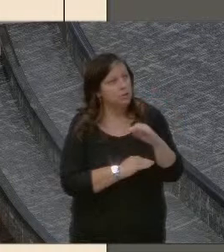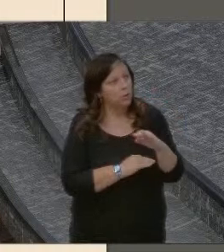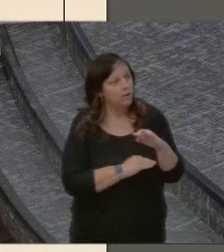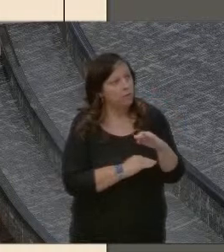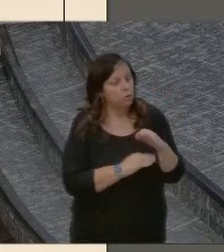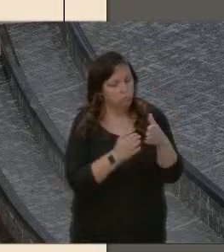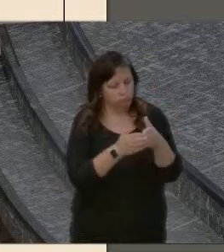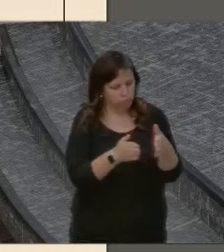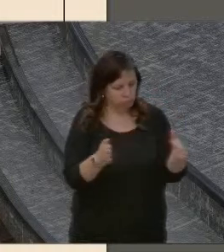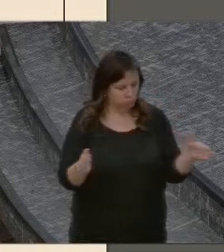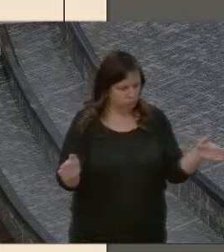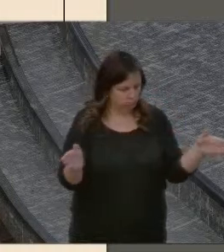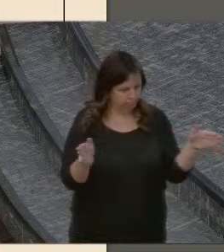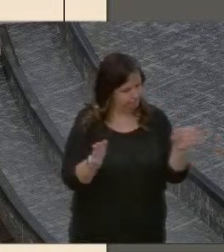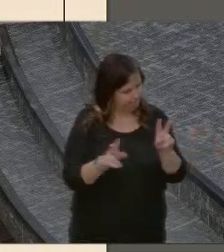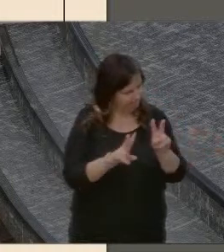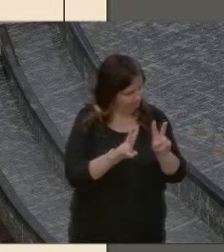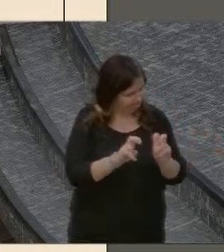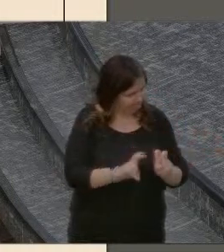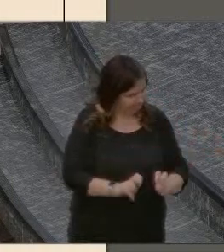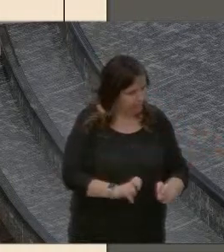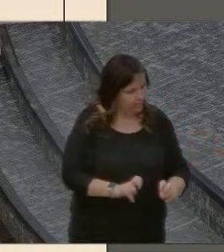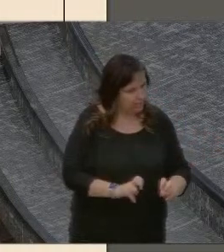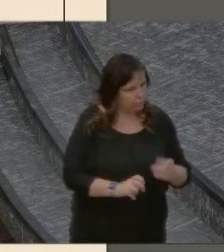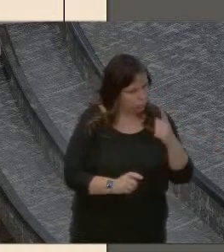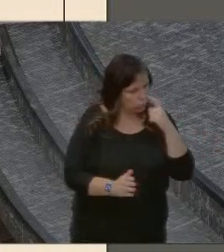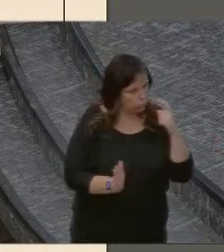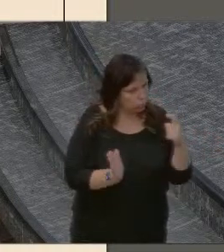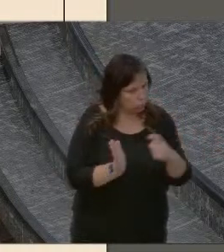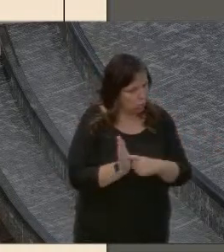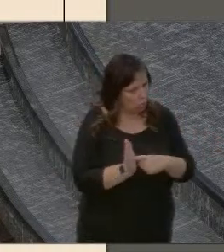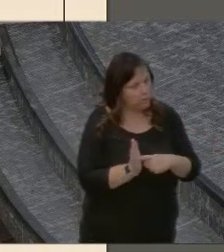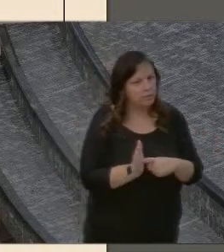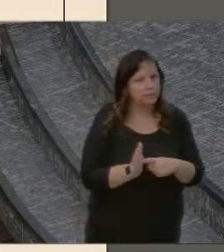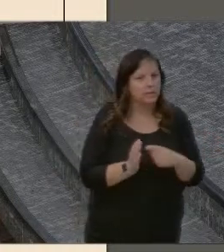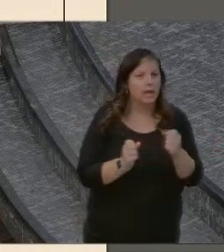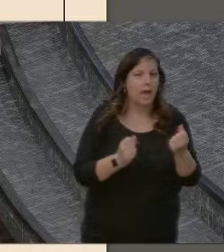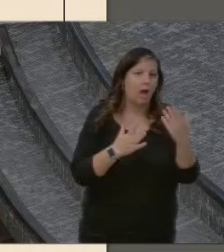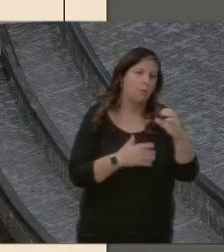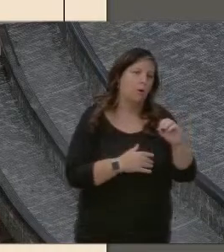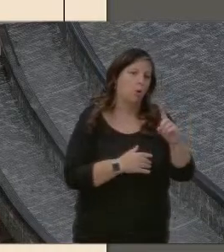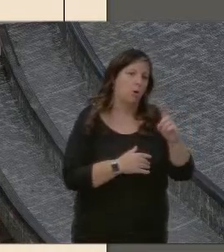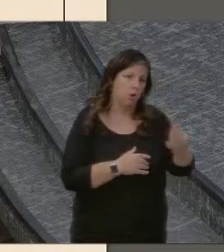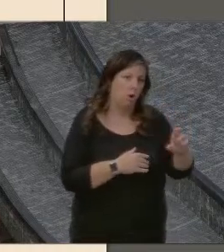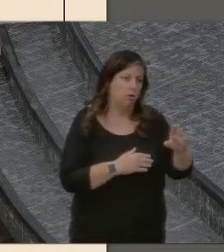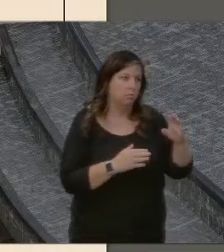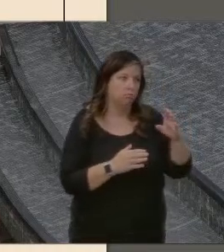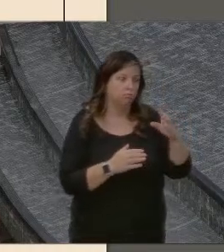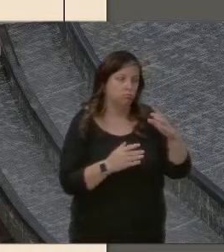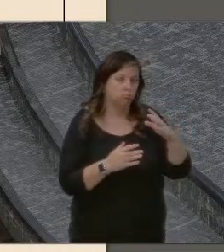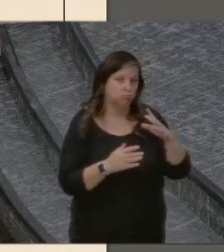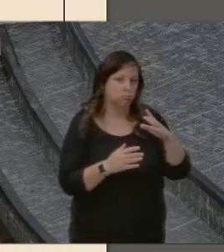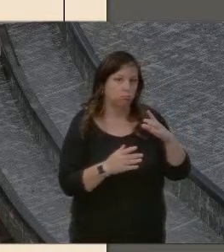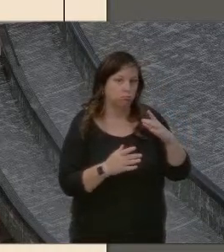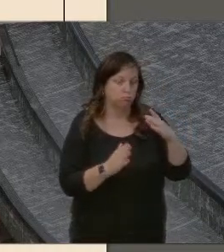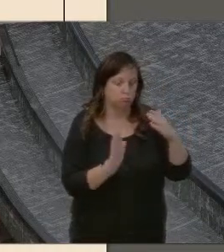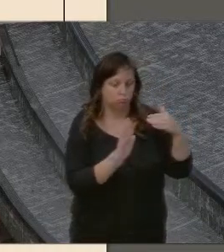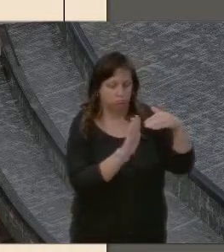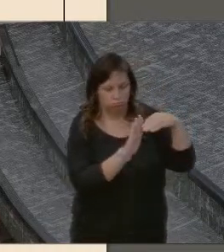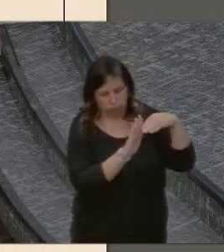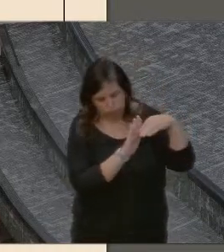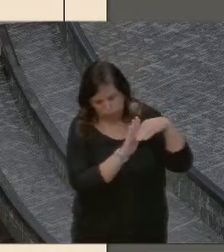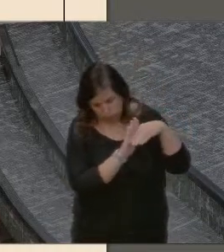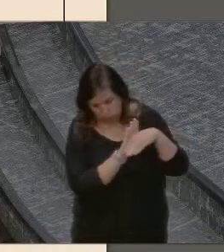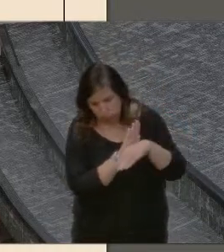study, there's been a decline in the number of ODRs that are being issued, which is a step in the right